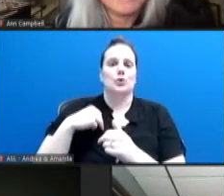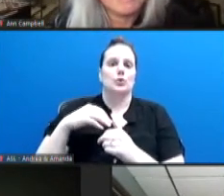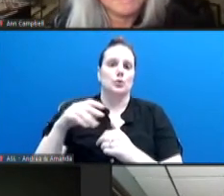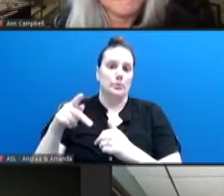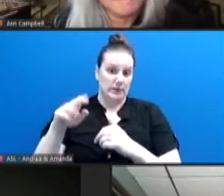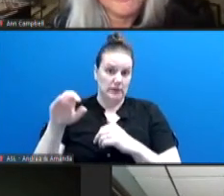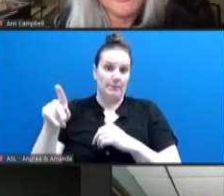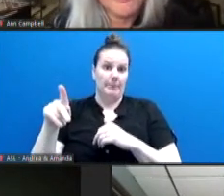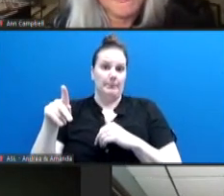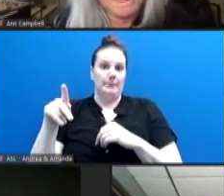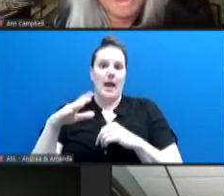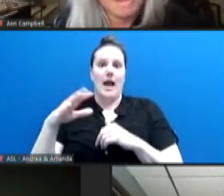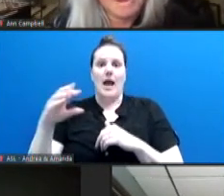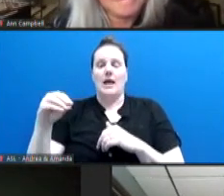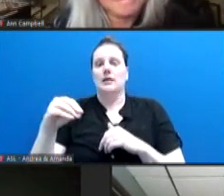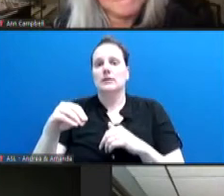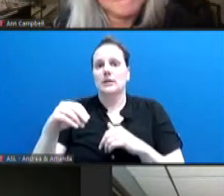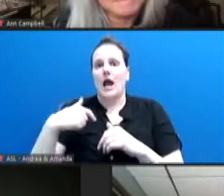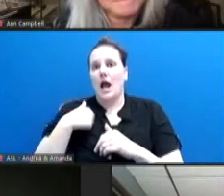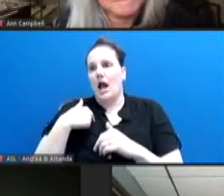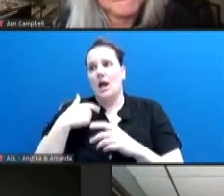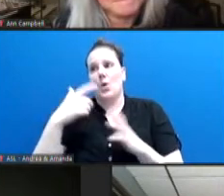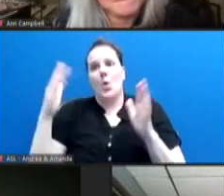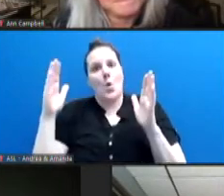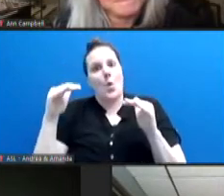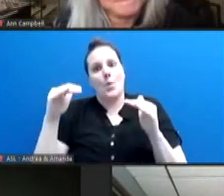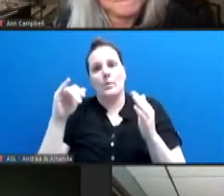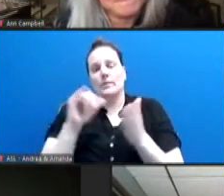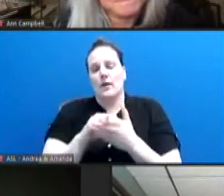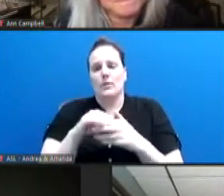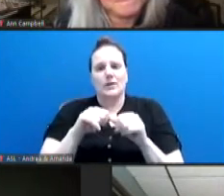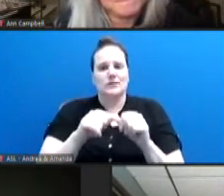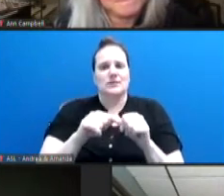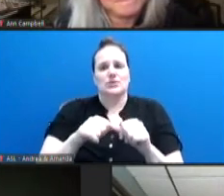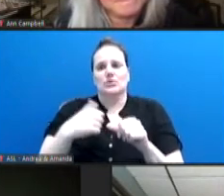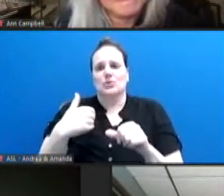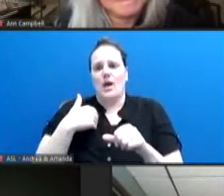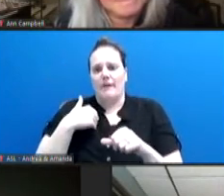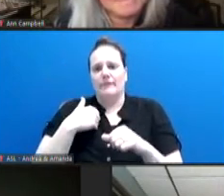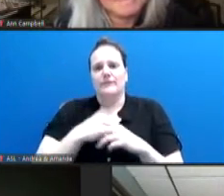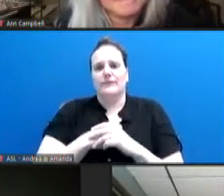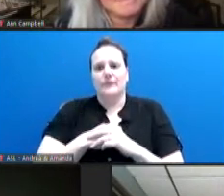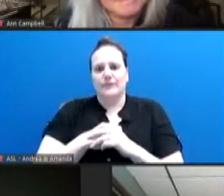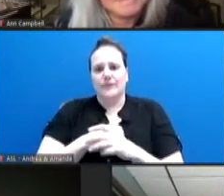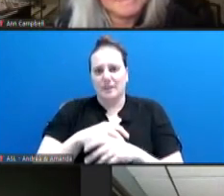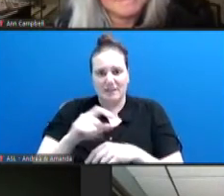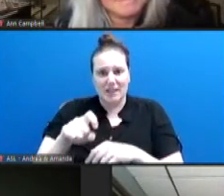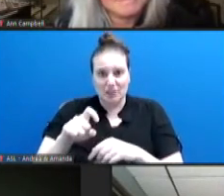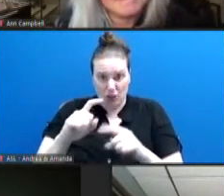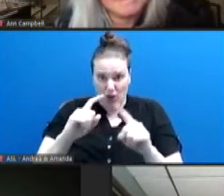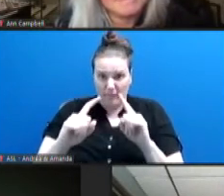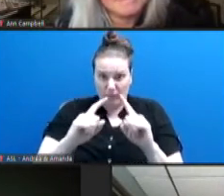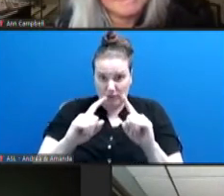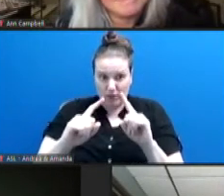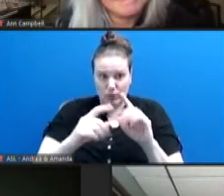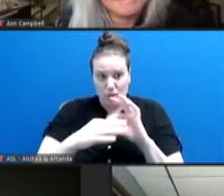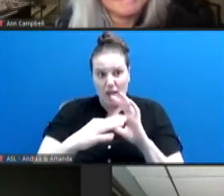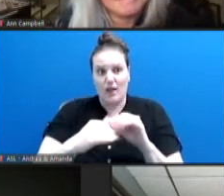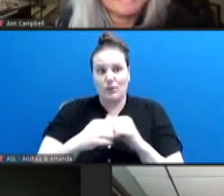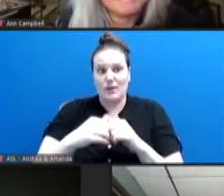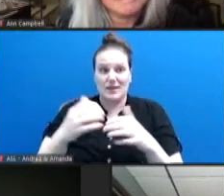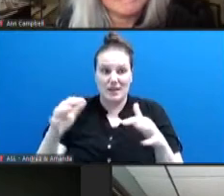PCCEP. And I just hope that we will continue to have these necessary conversations related to the